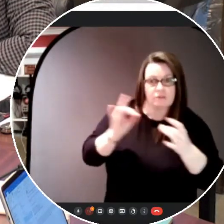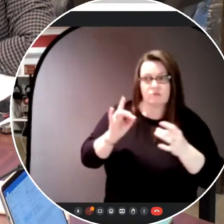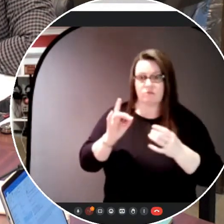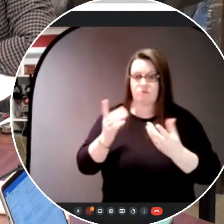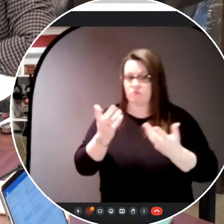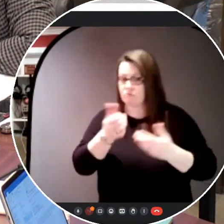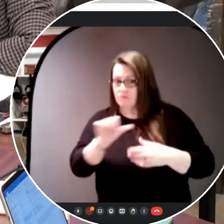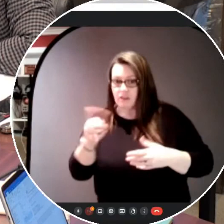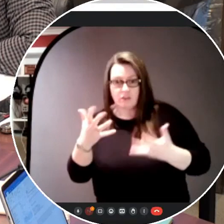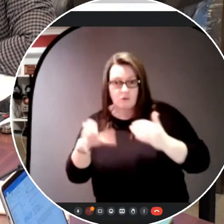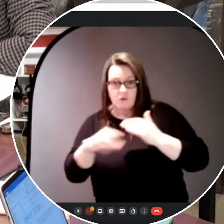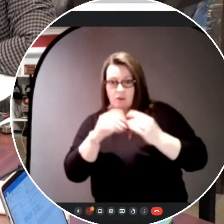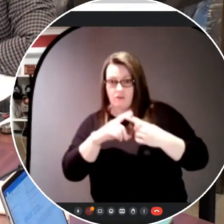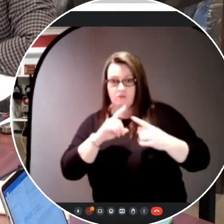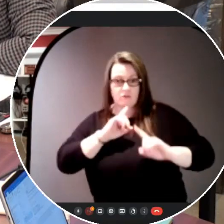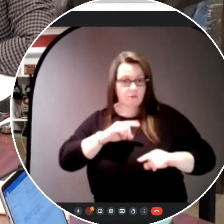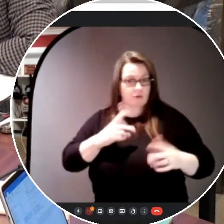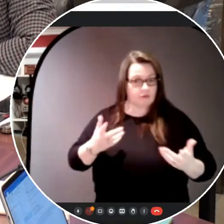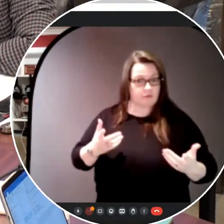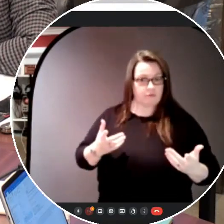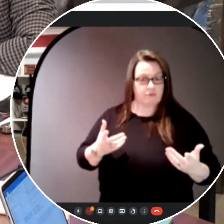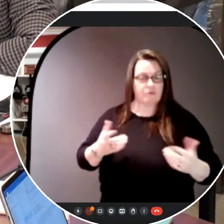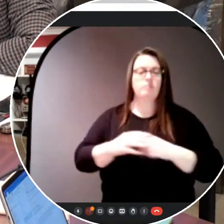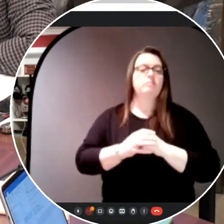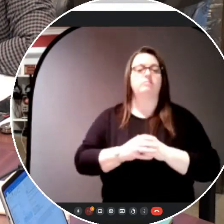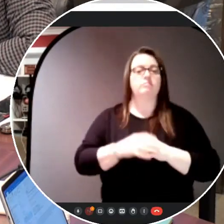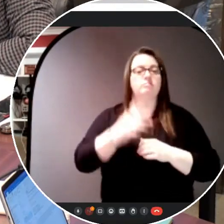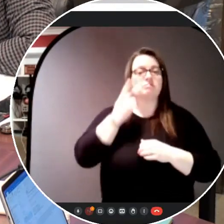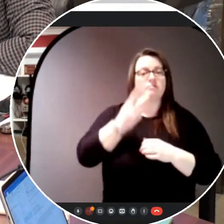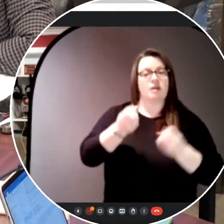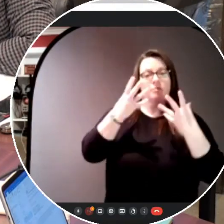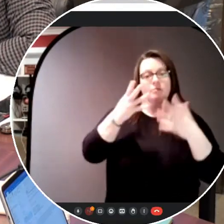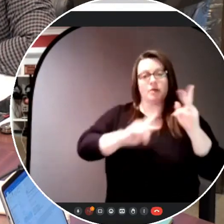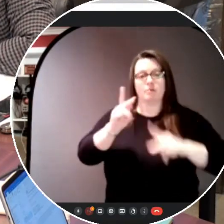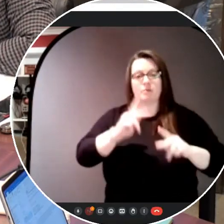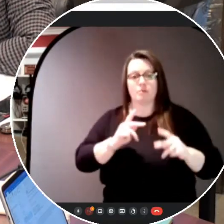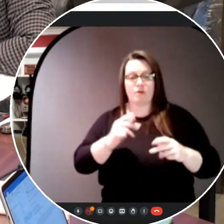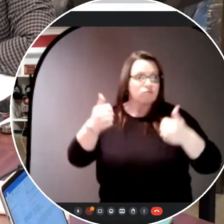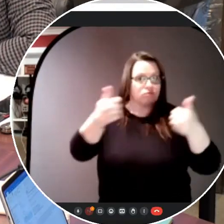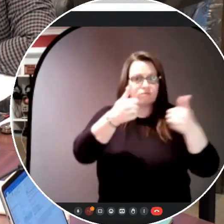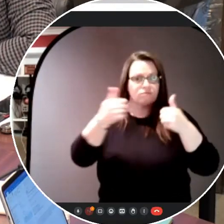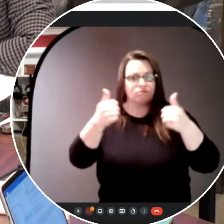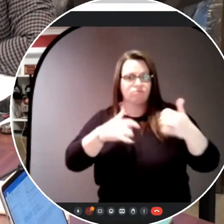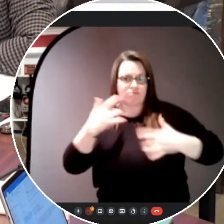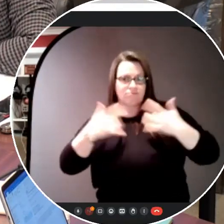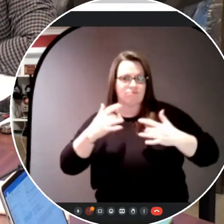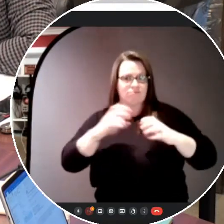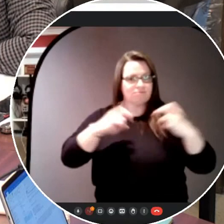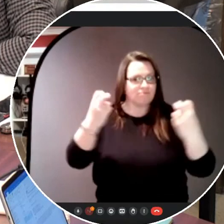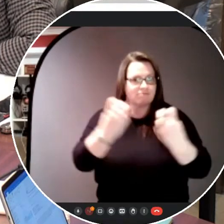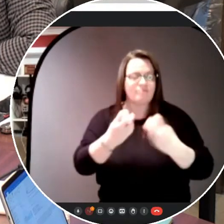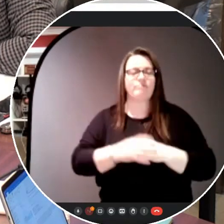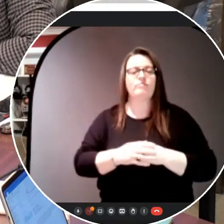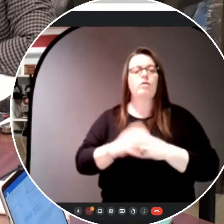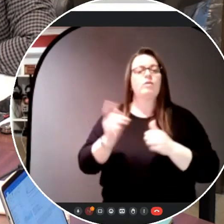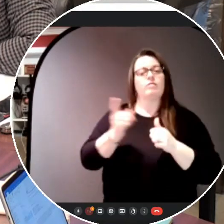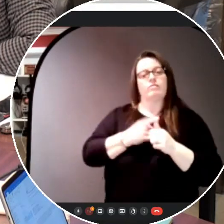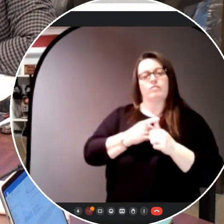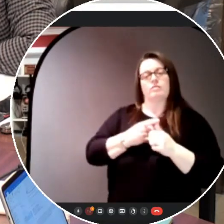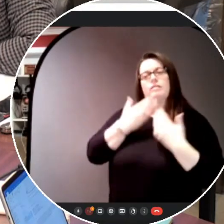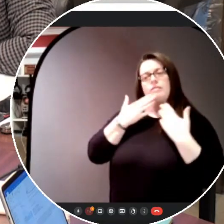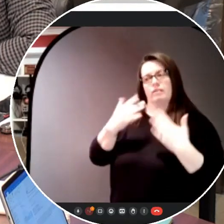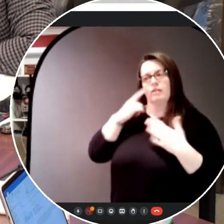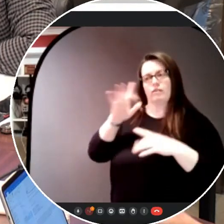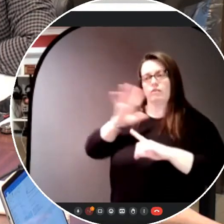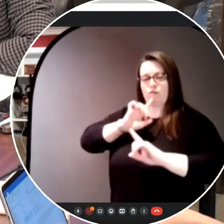report? I saw lots of thumbs up and excitement around the table. First of all, thank you for that report,